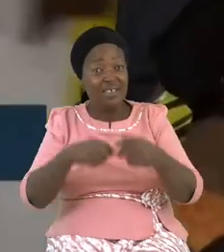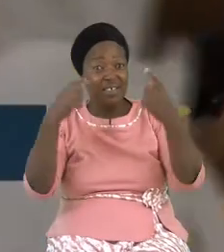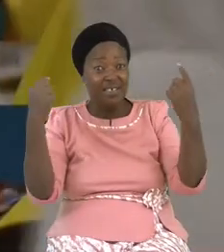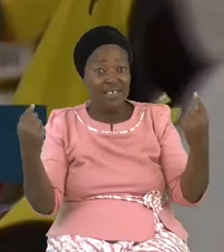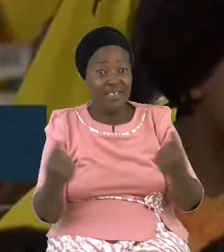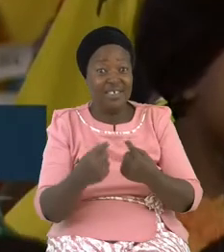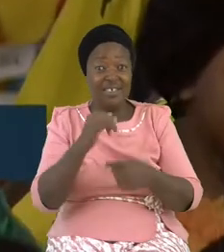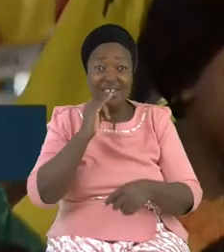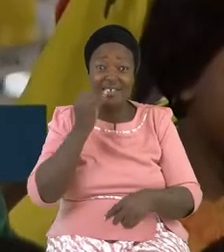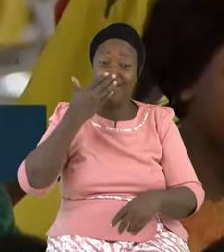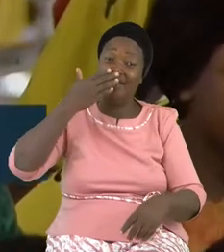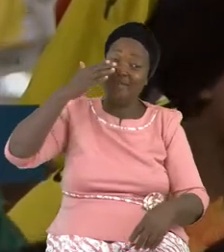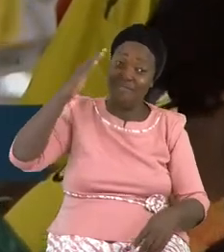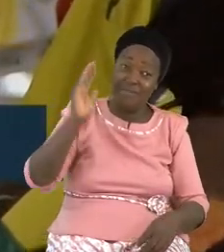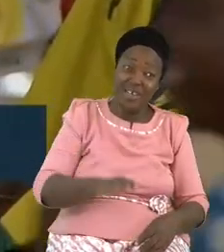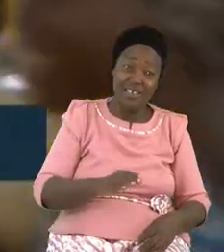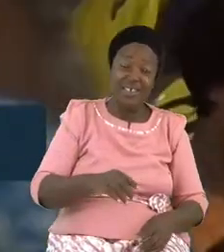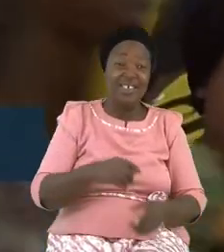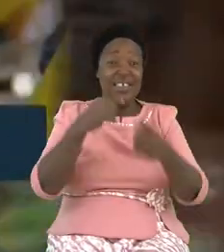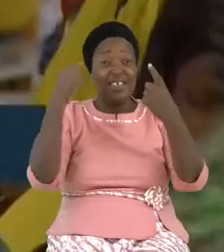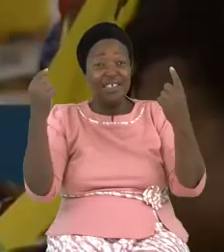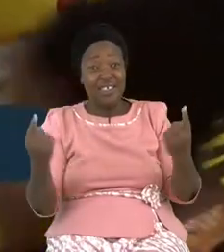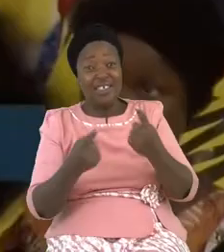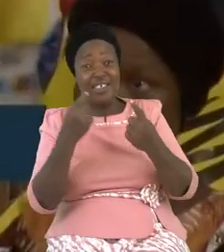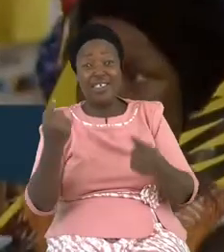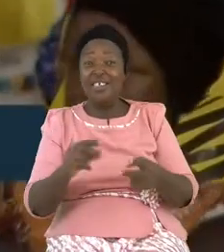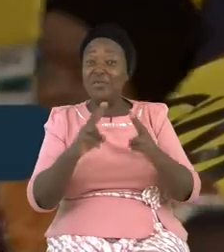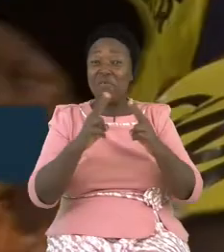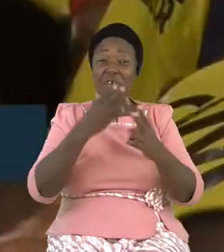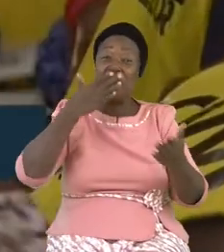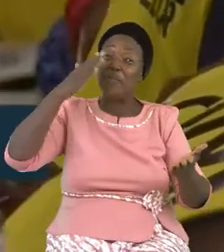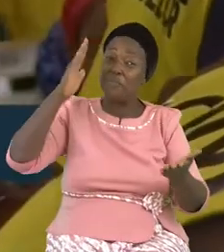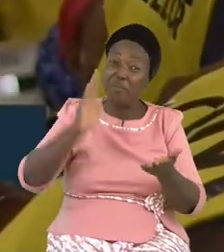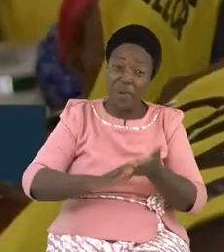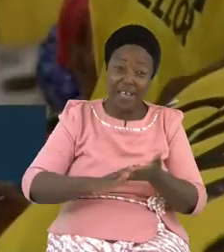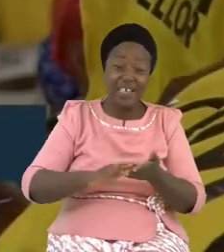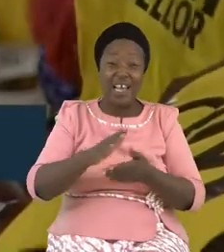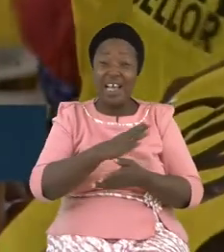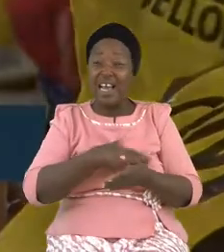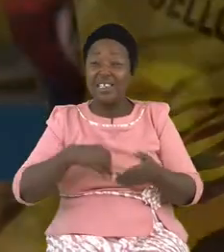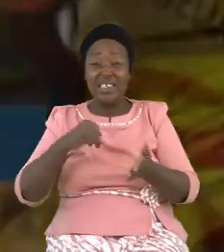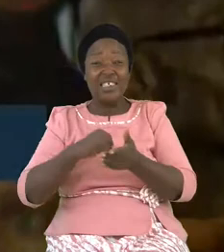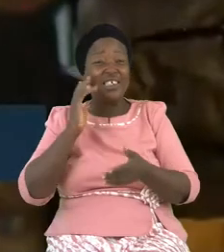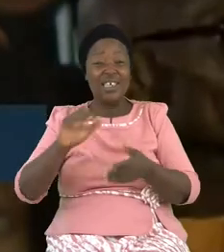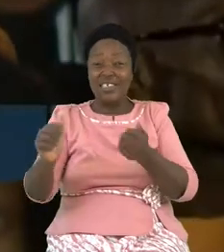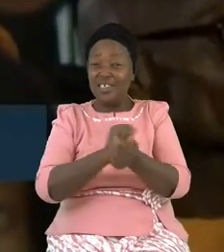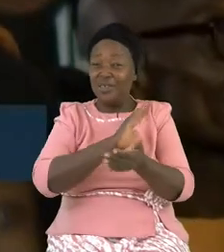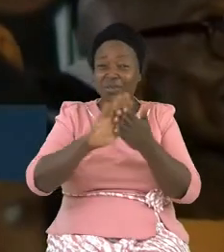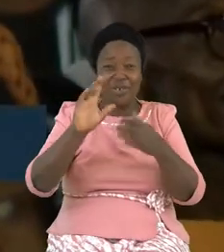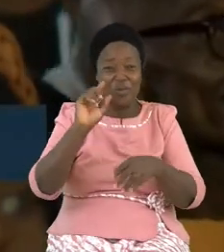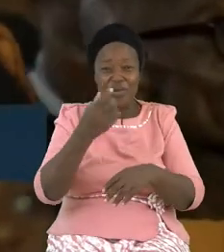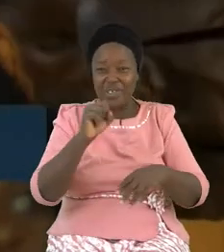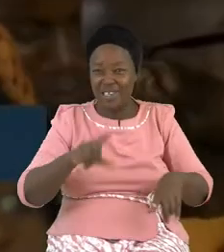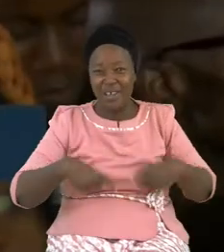They will give you a form to fill. Be sincere about that. The Lord has touched you. He